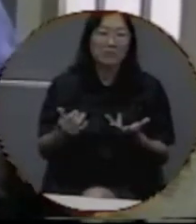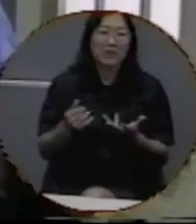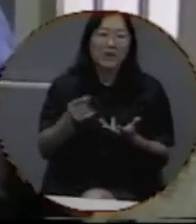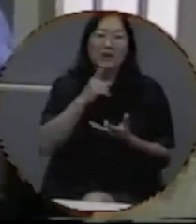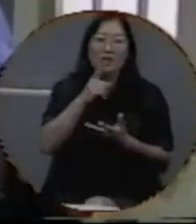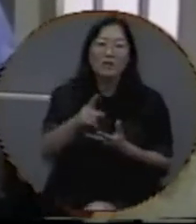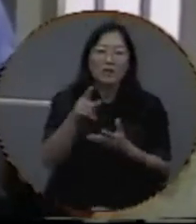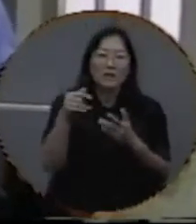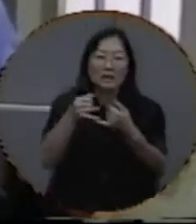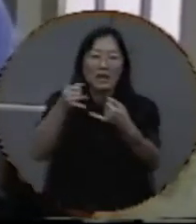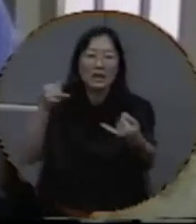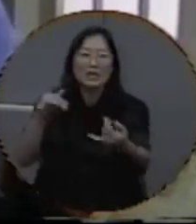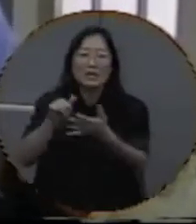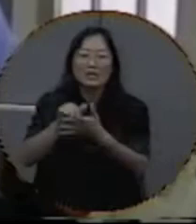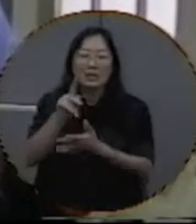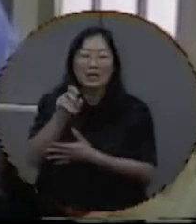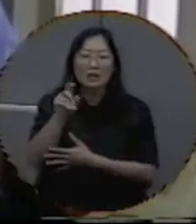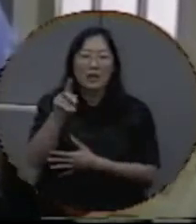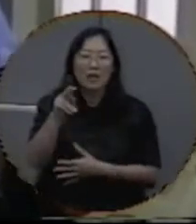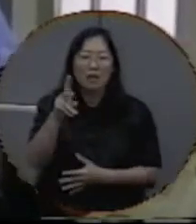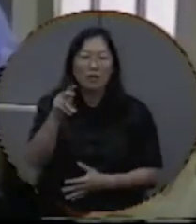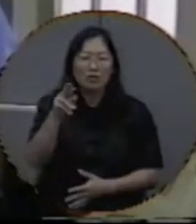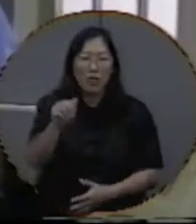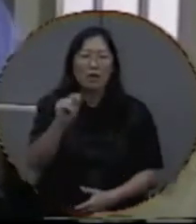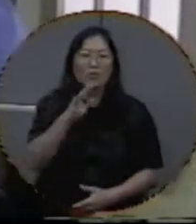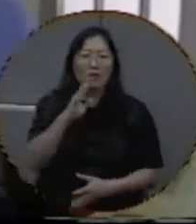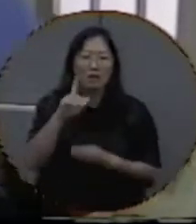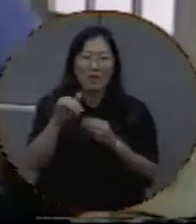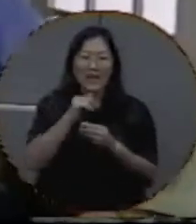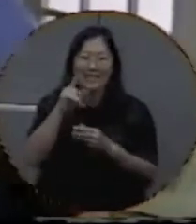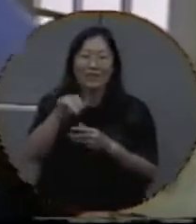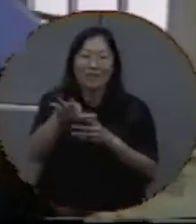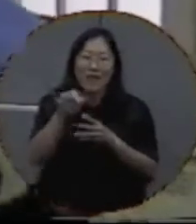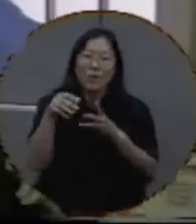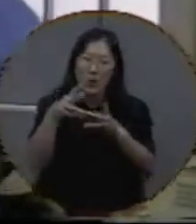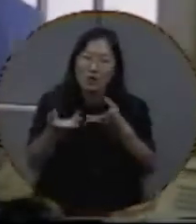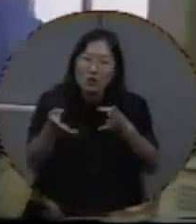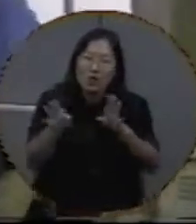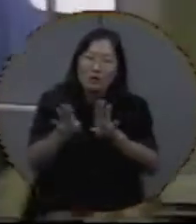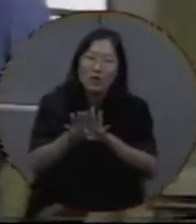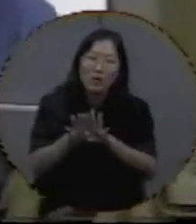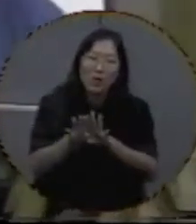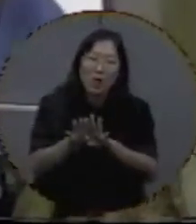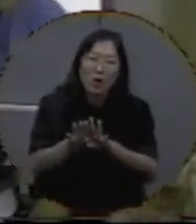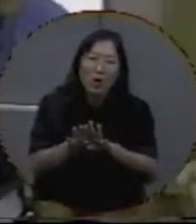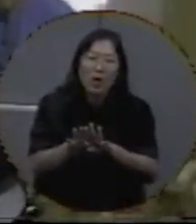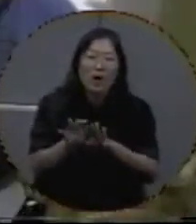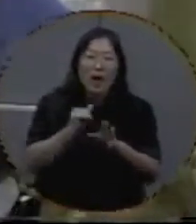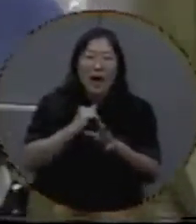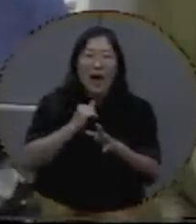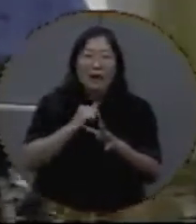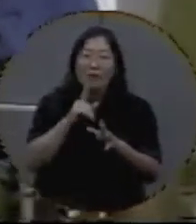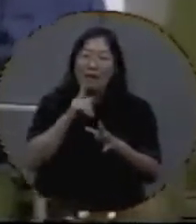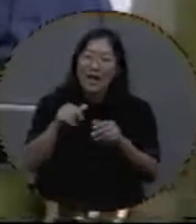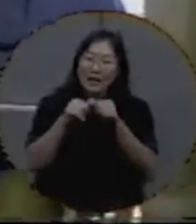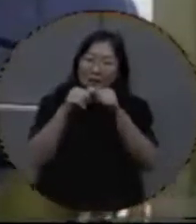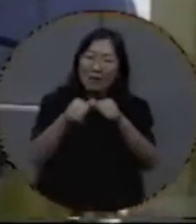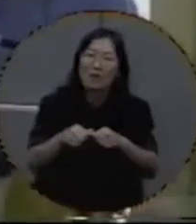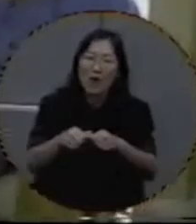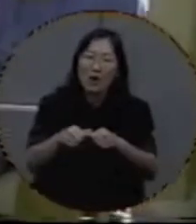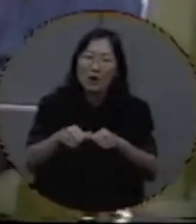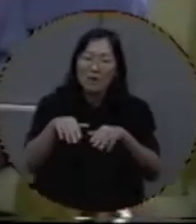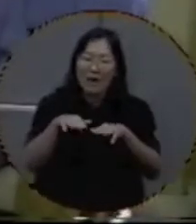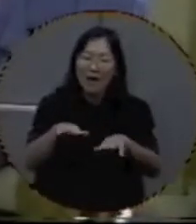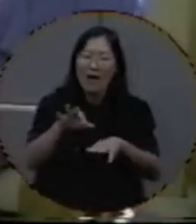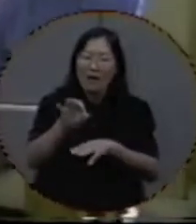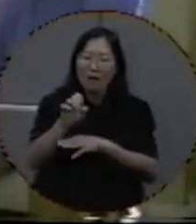There's the leash that Kendra was talking about. I needed to find a way to close my door because I kept on hitting my foot pedal.